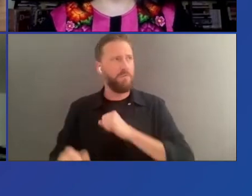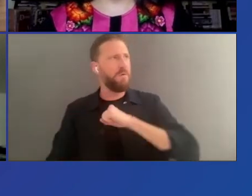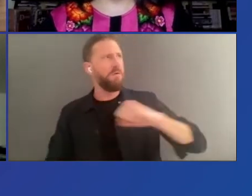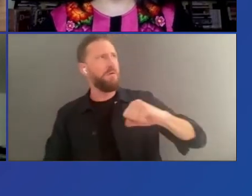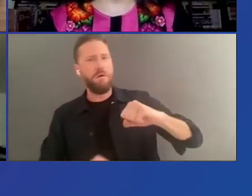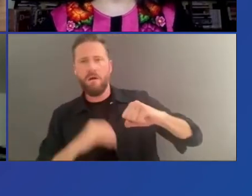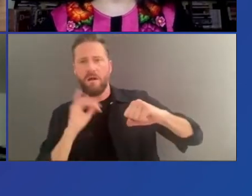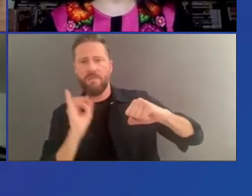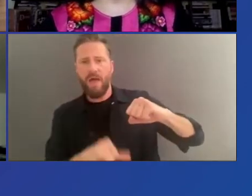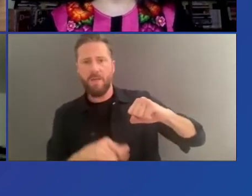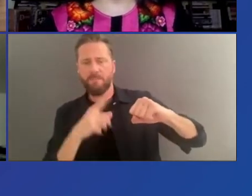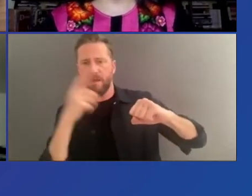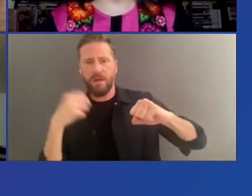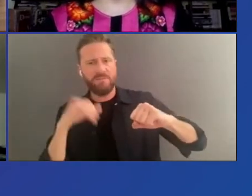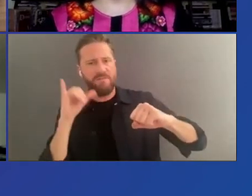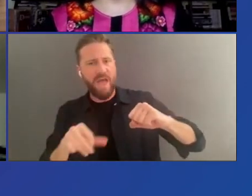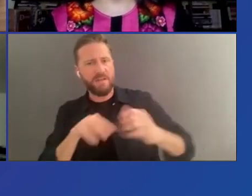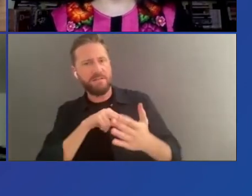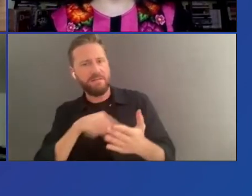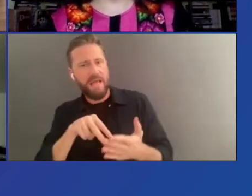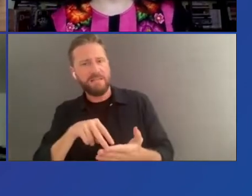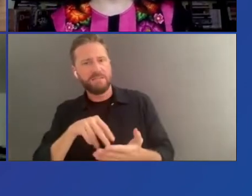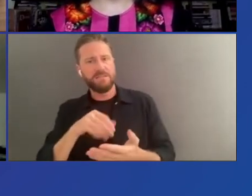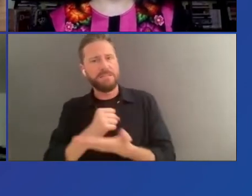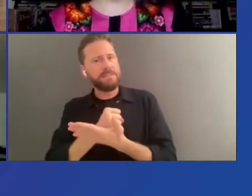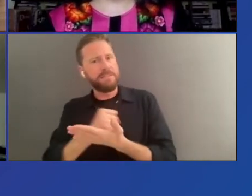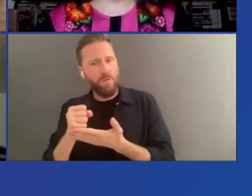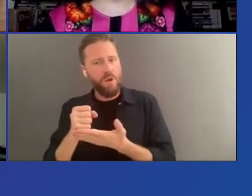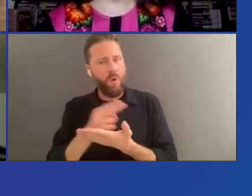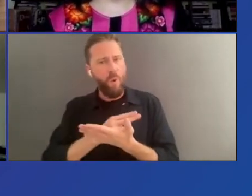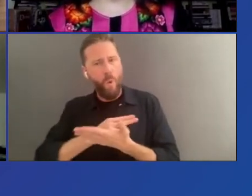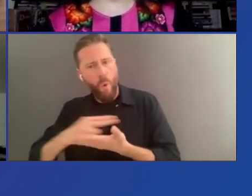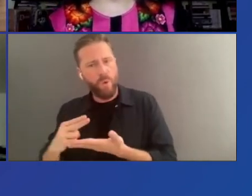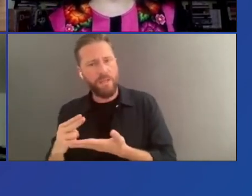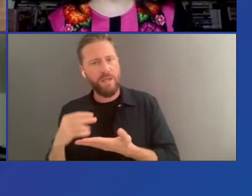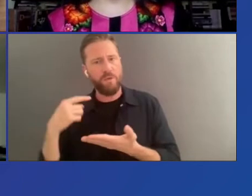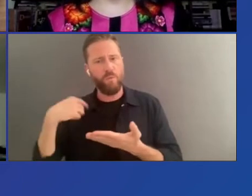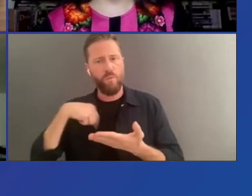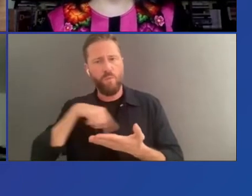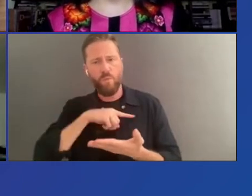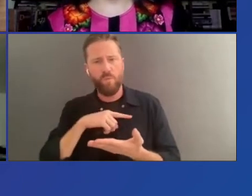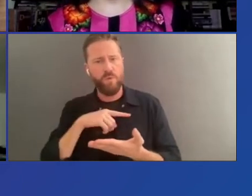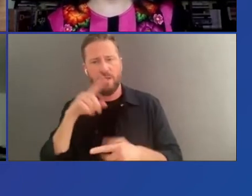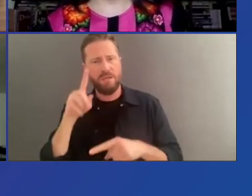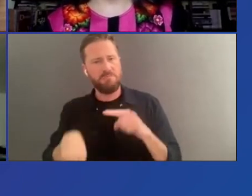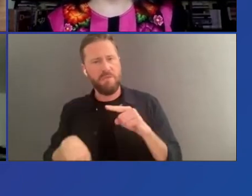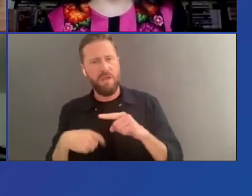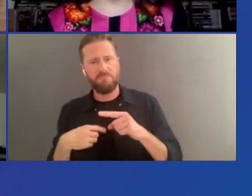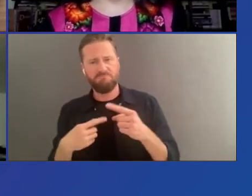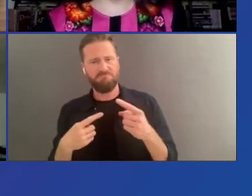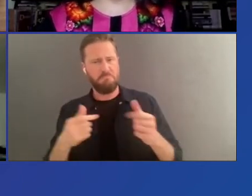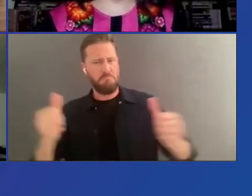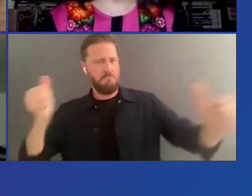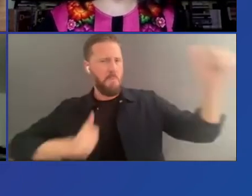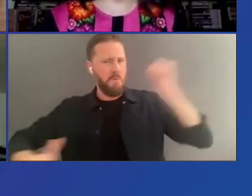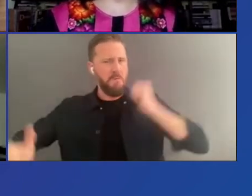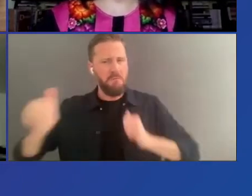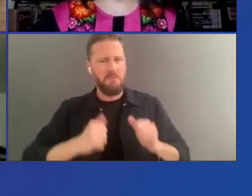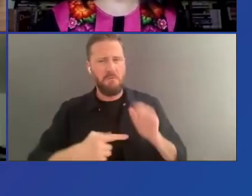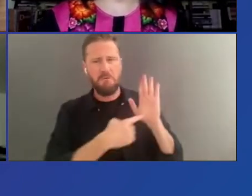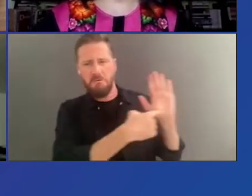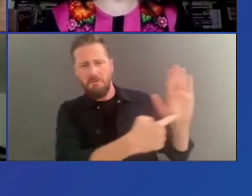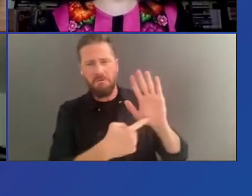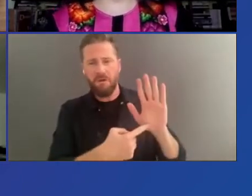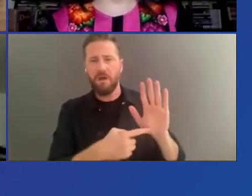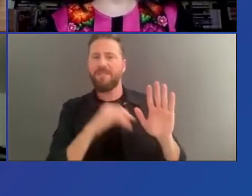to them and the music and the dance was sacred and not something that you just perform. It's something that